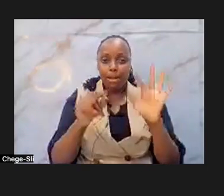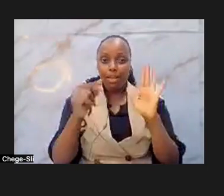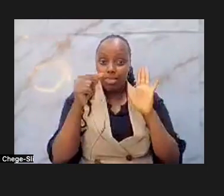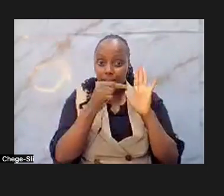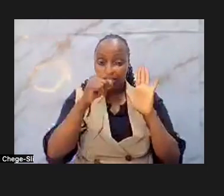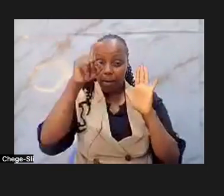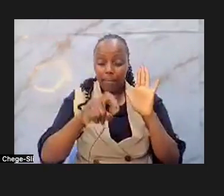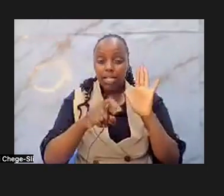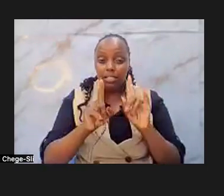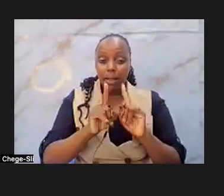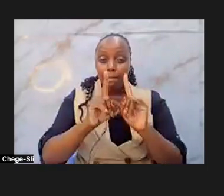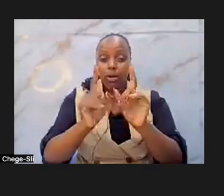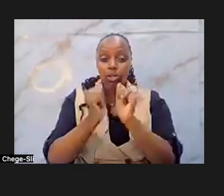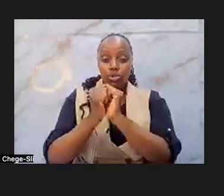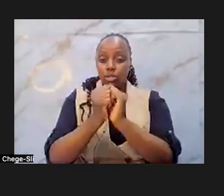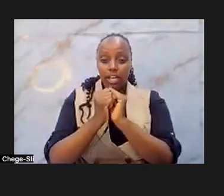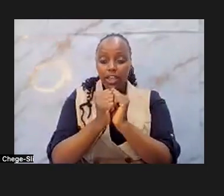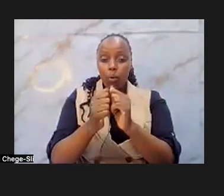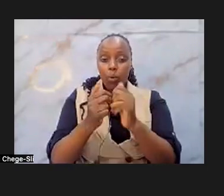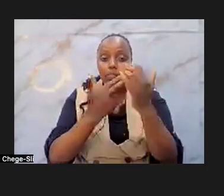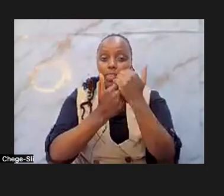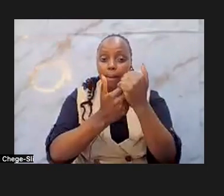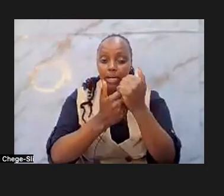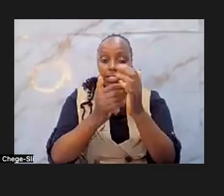in hand with partnership and collaboration.